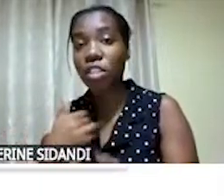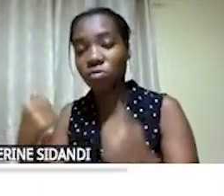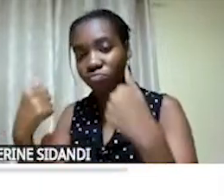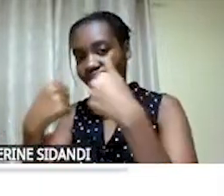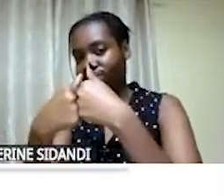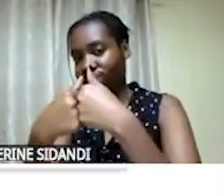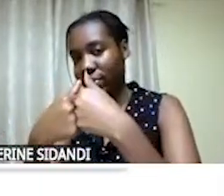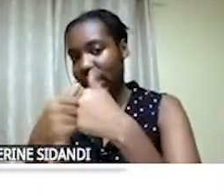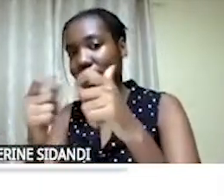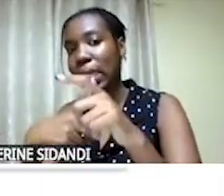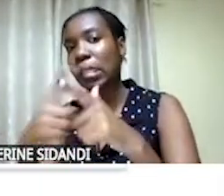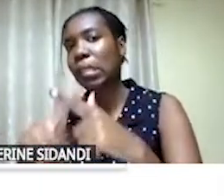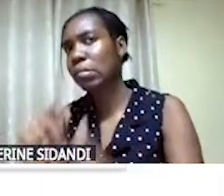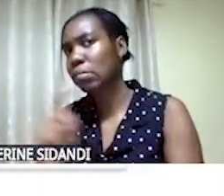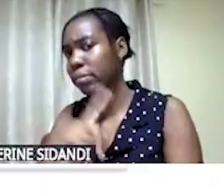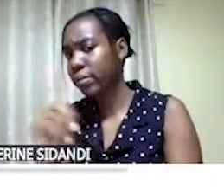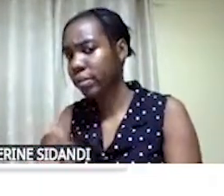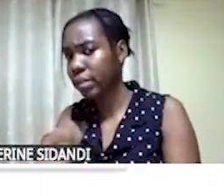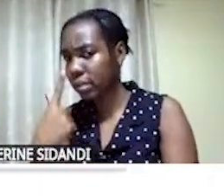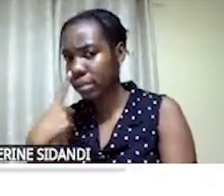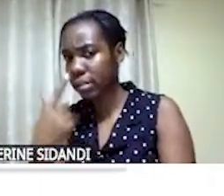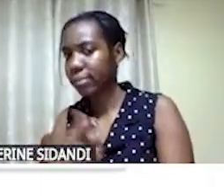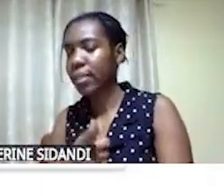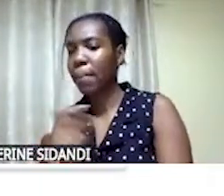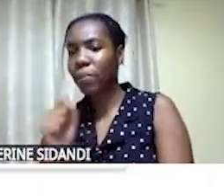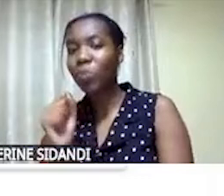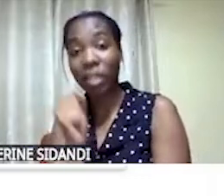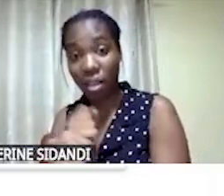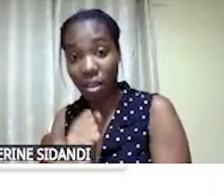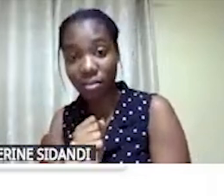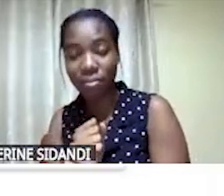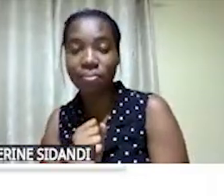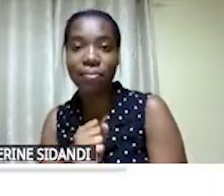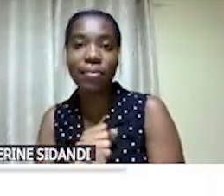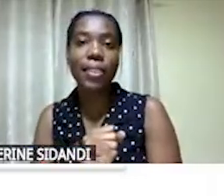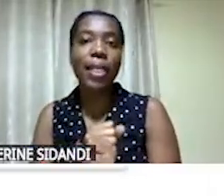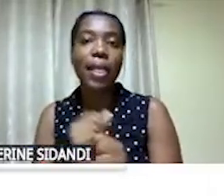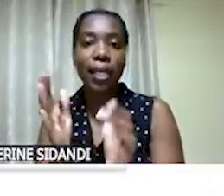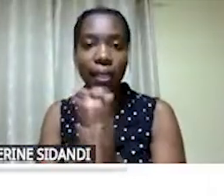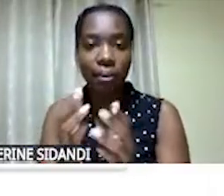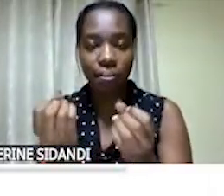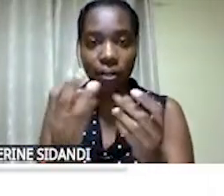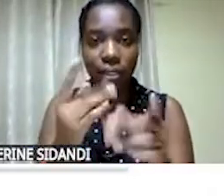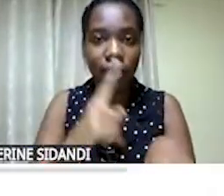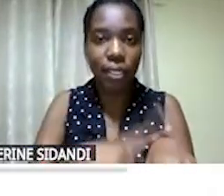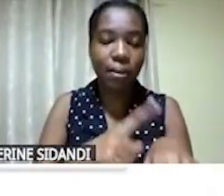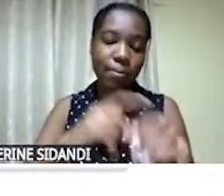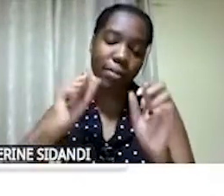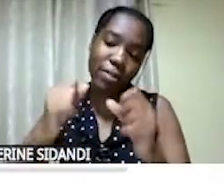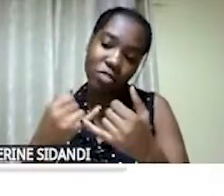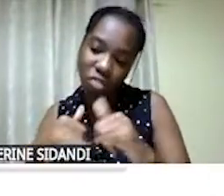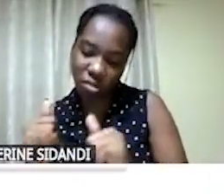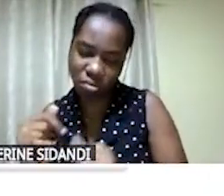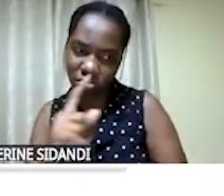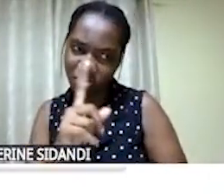to test that. So allow yourself just time to test the market. Even once you have like a